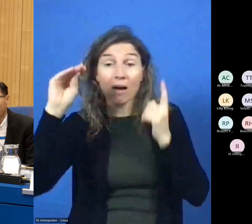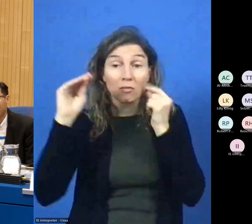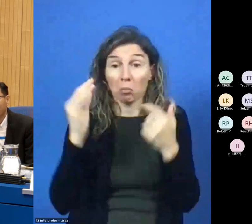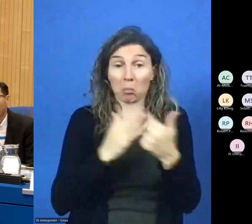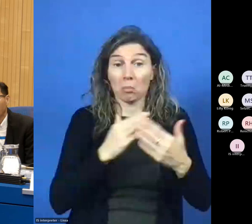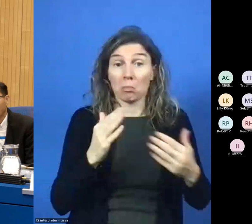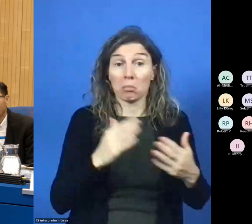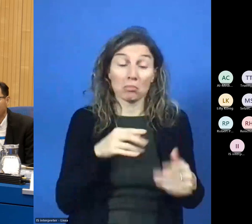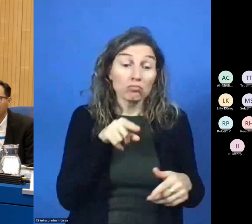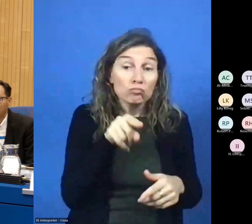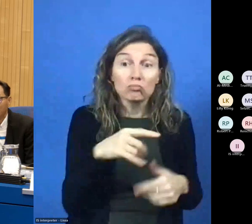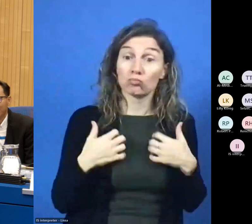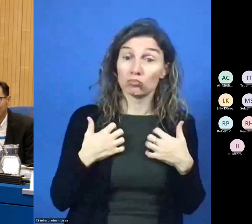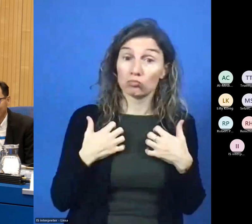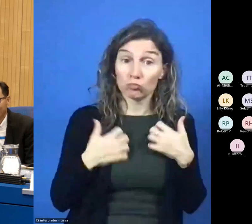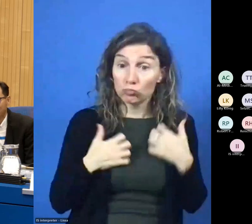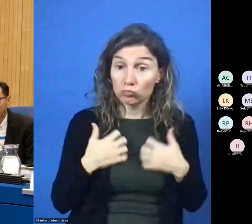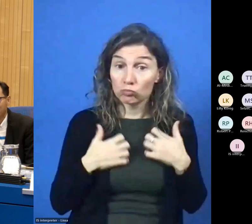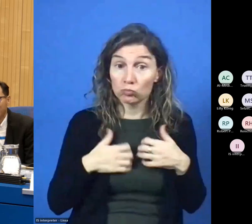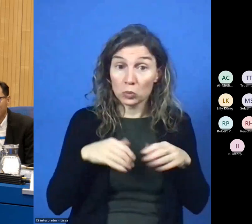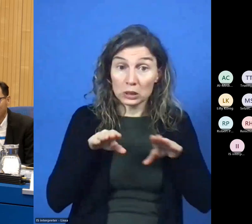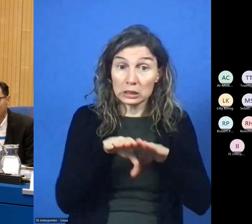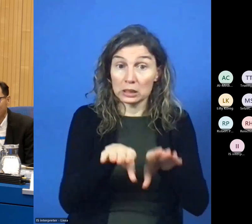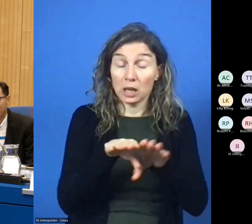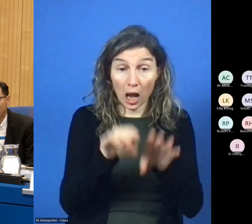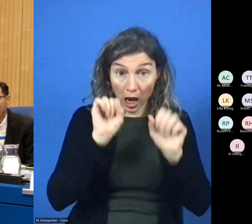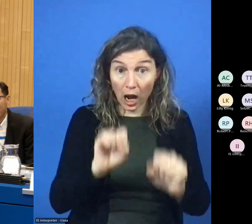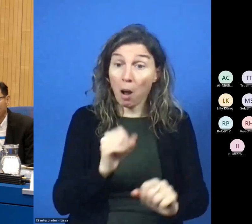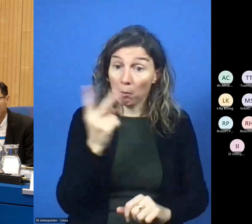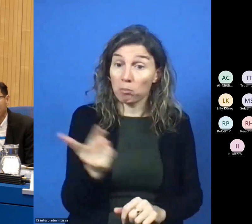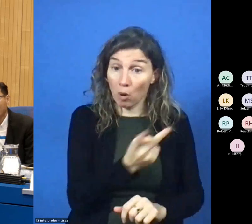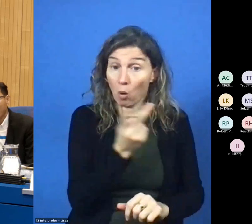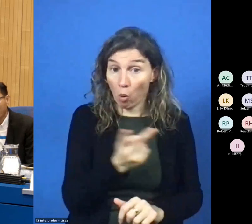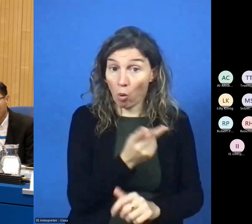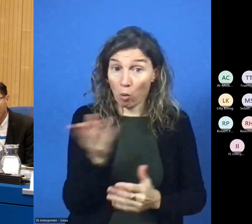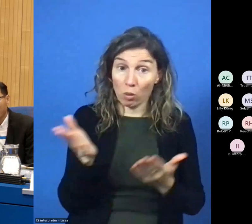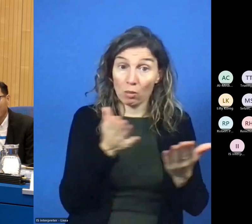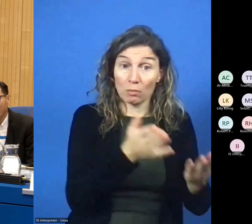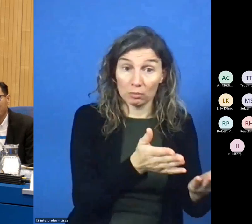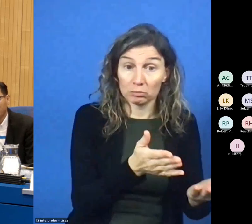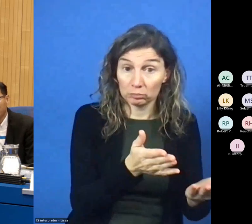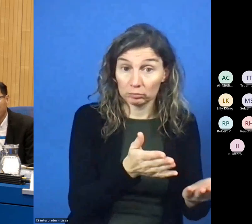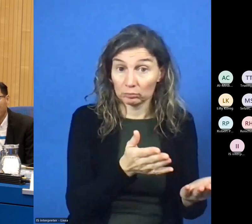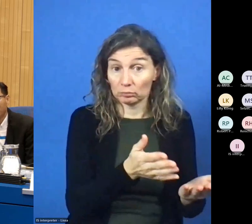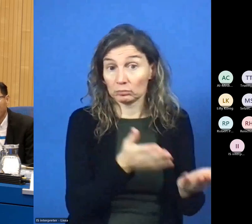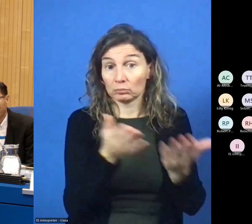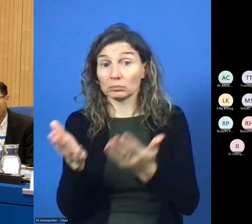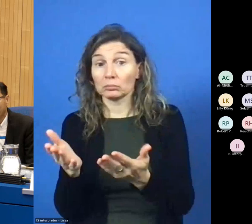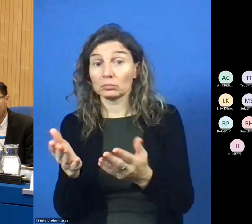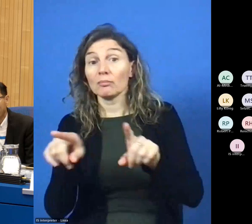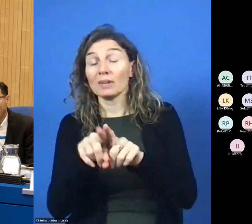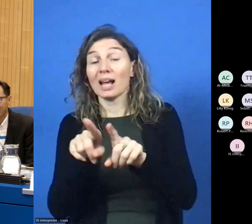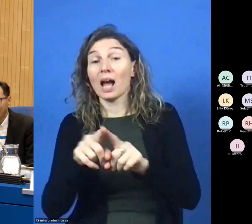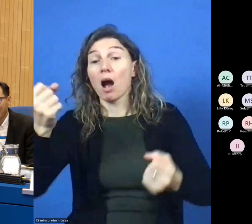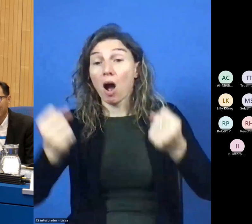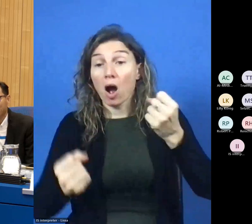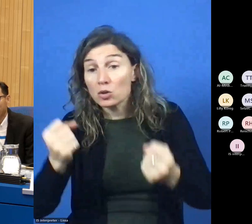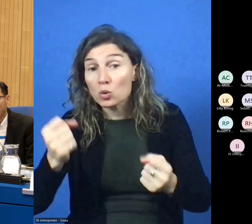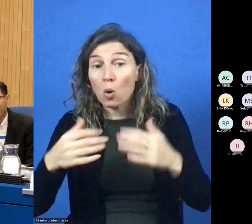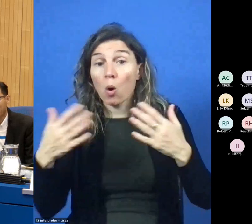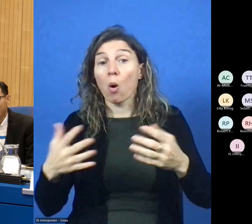we welcome both sex, both female and male. Also, motor repair or mechanic repairing,